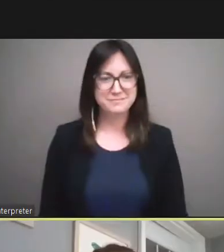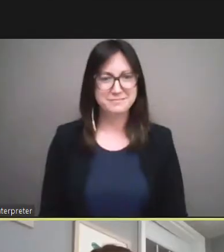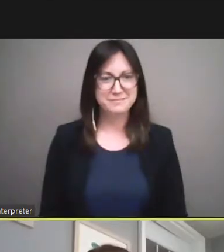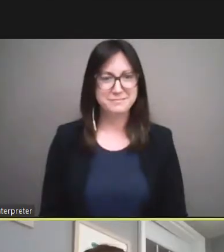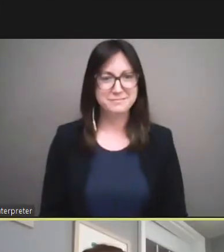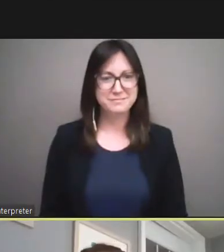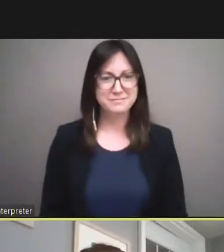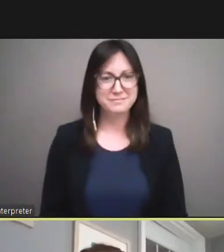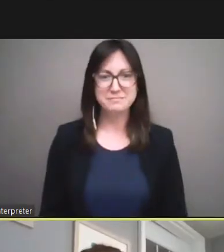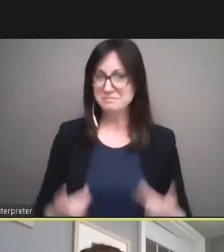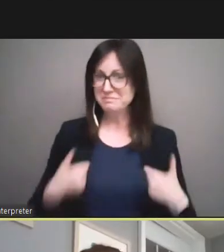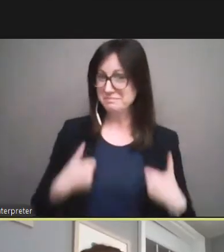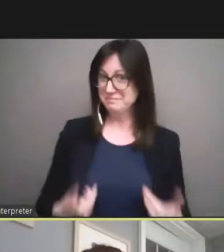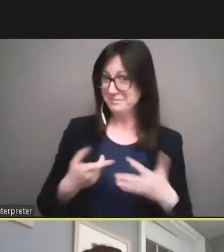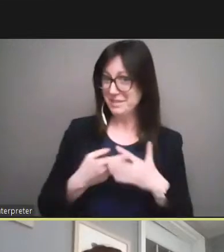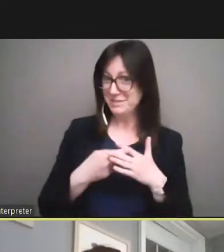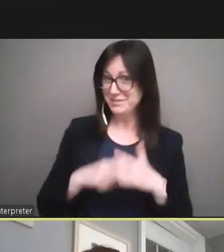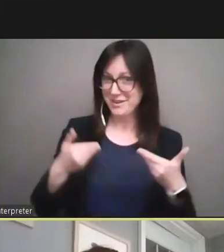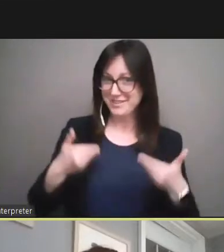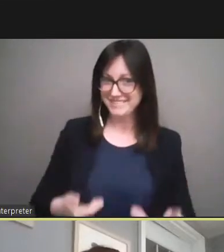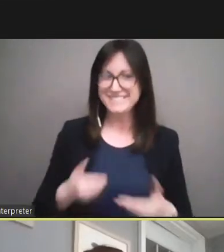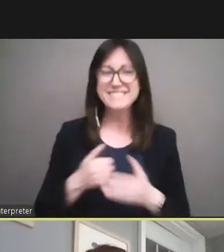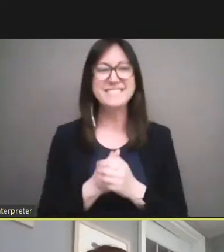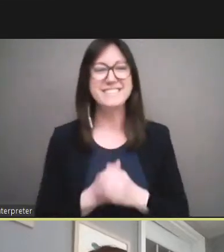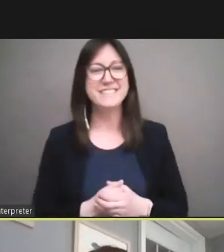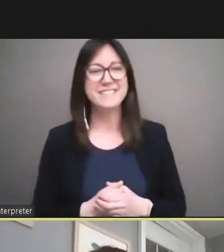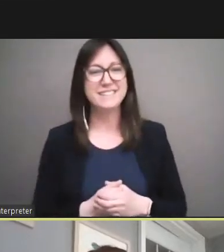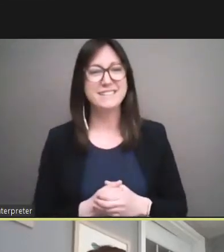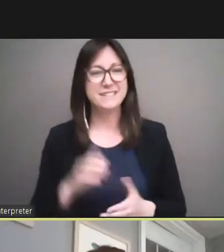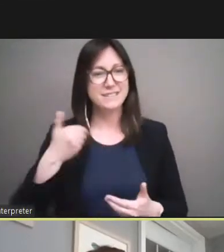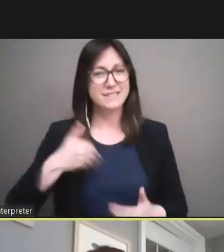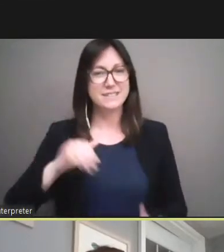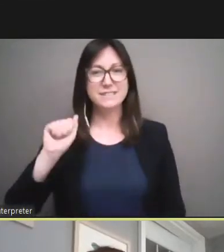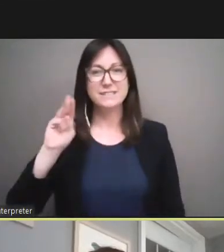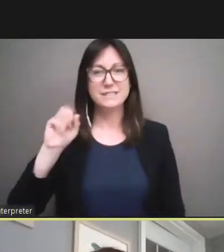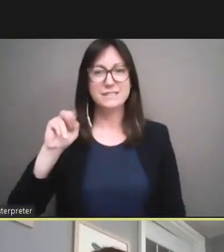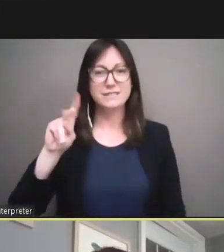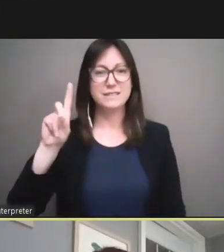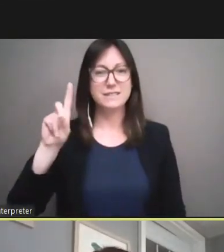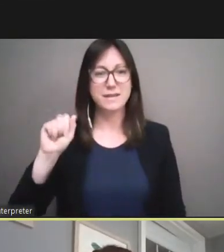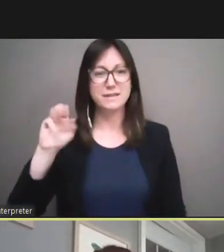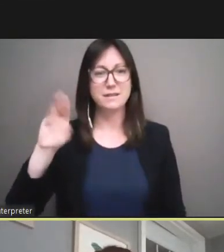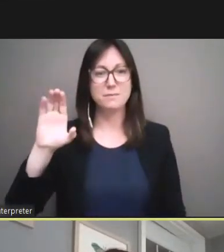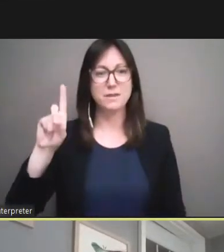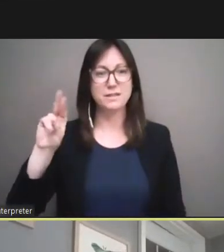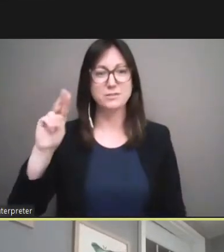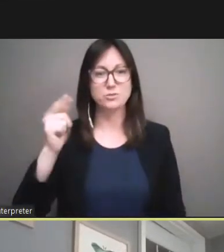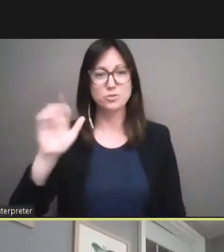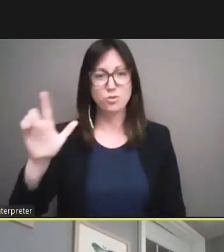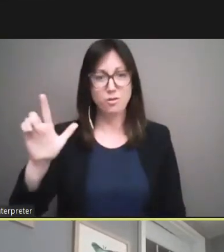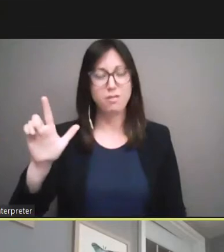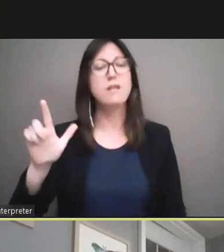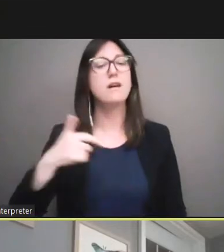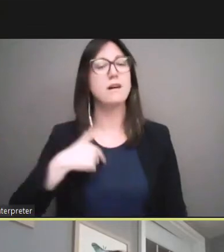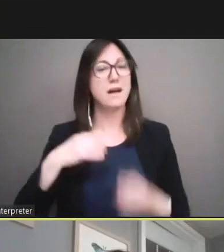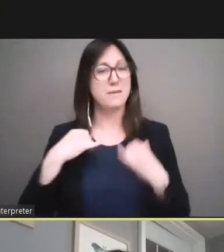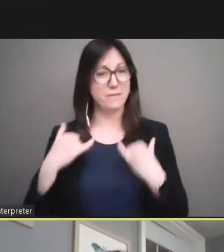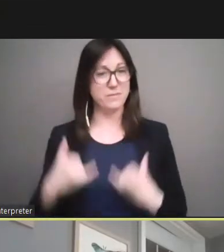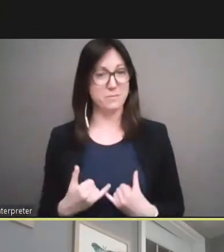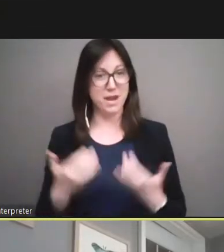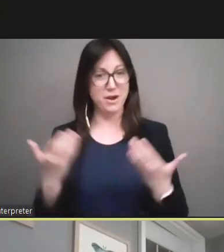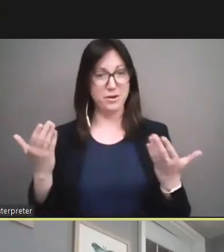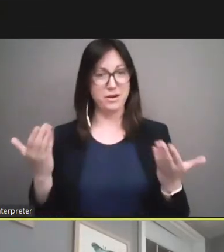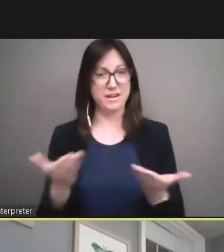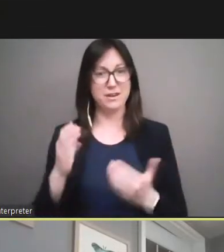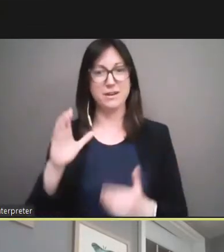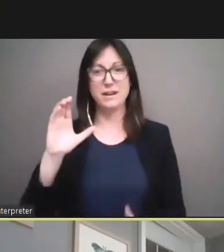I can start if that's okay. My name is Amanda McDougall. I am the mayor here at the